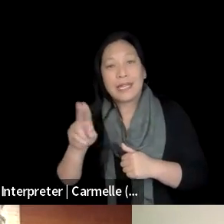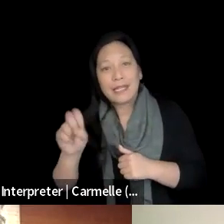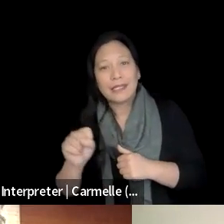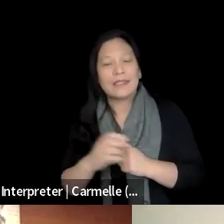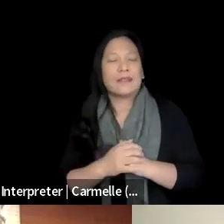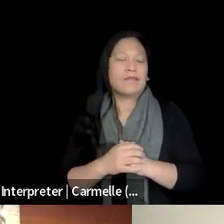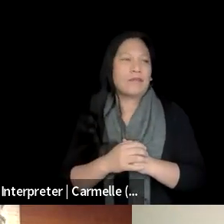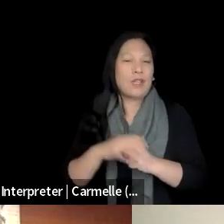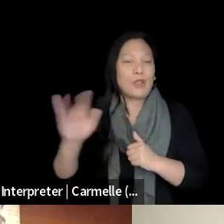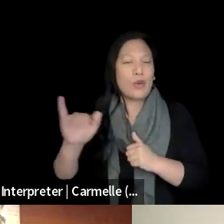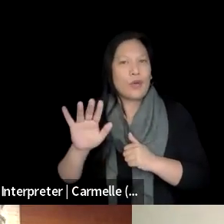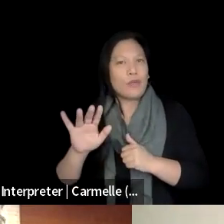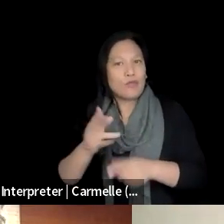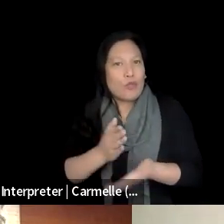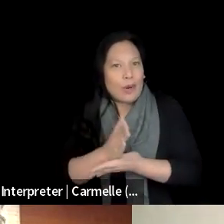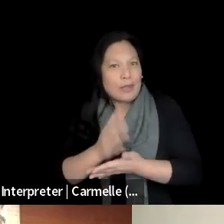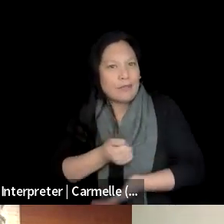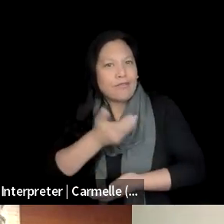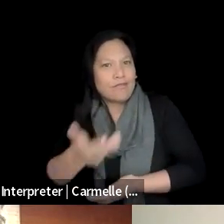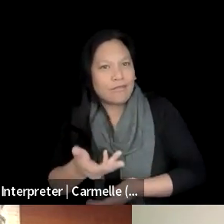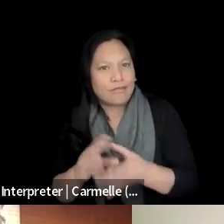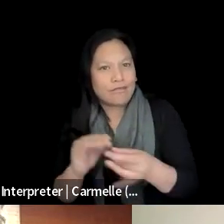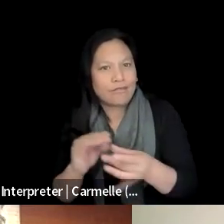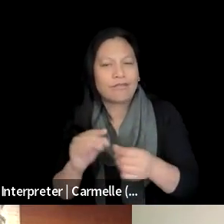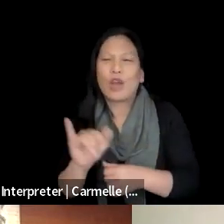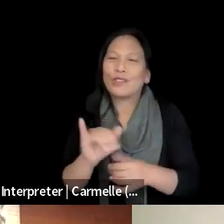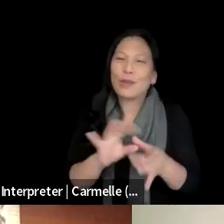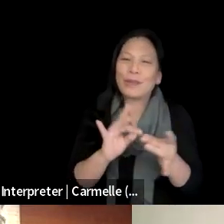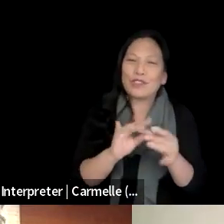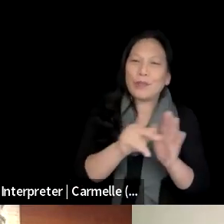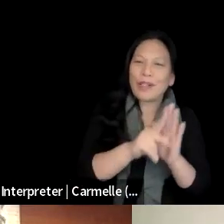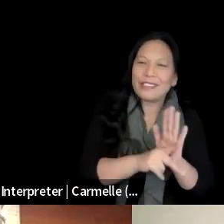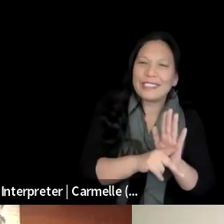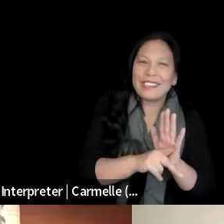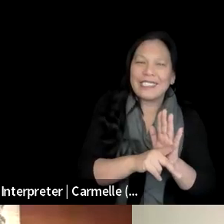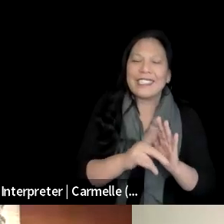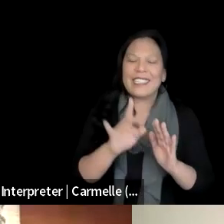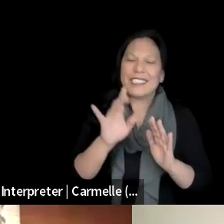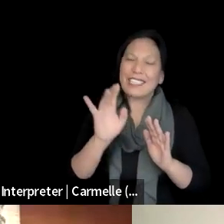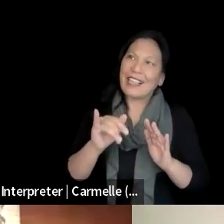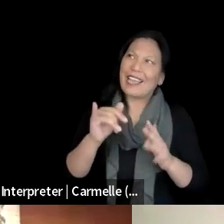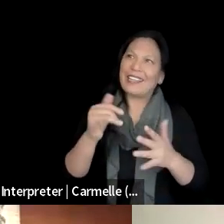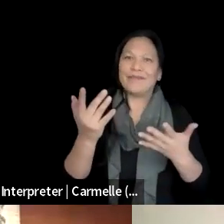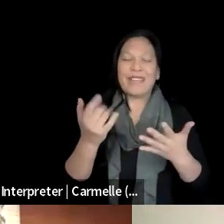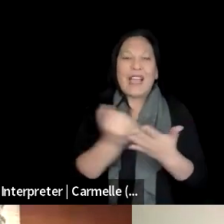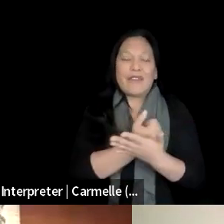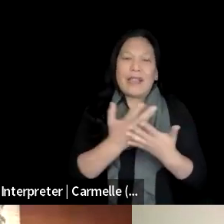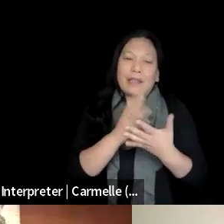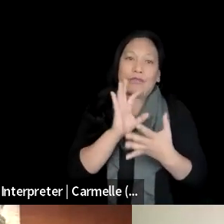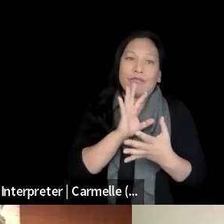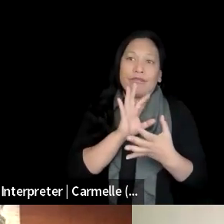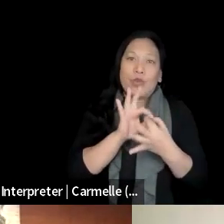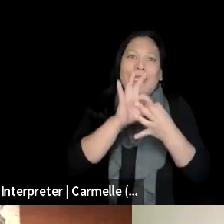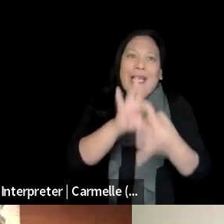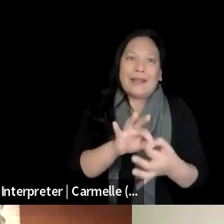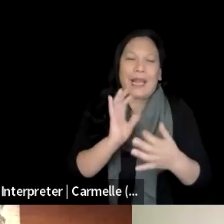So those and policies, you also mentioned policies. So things that are kind of extreme around the edges of our practice, like our day-to-day